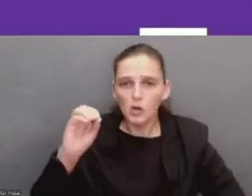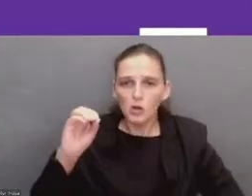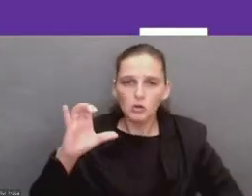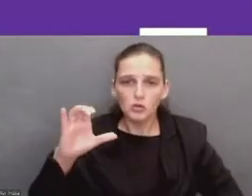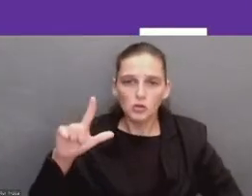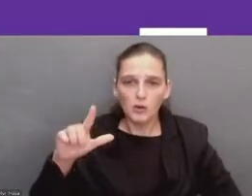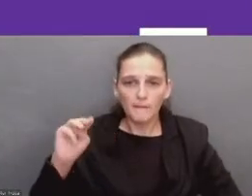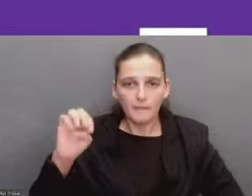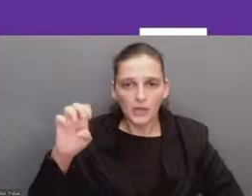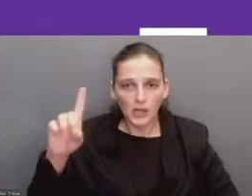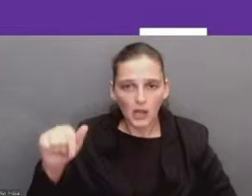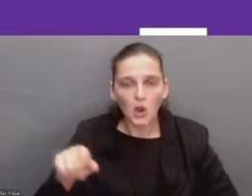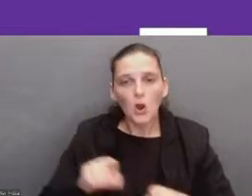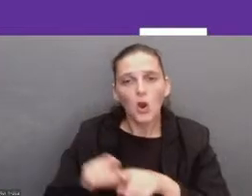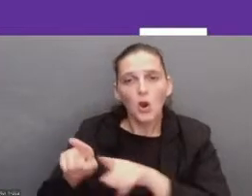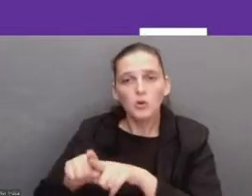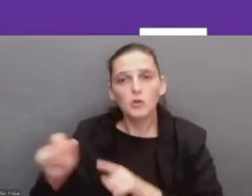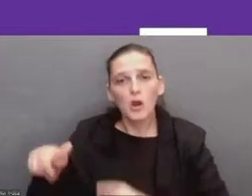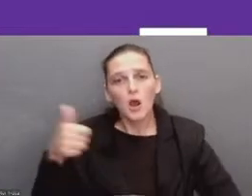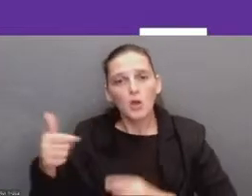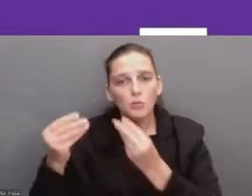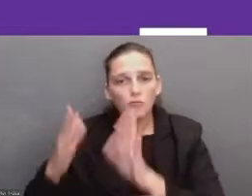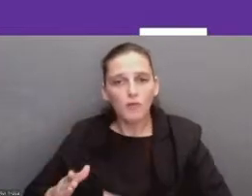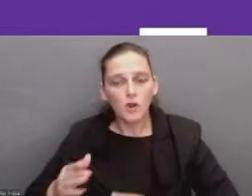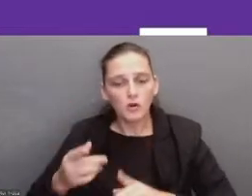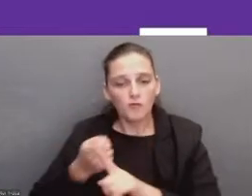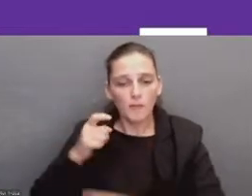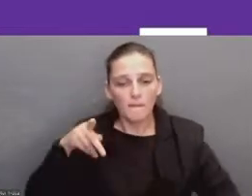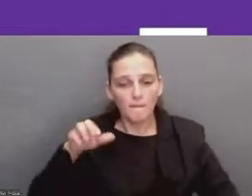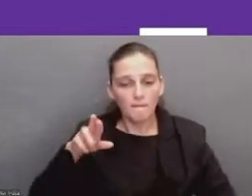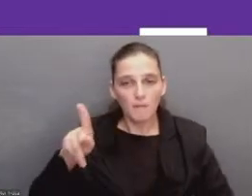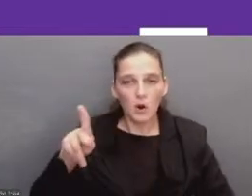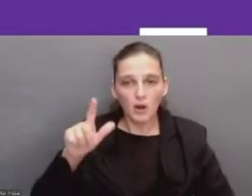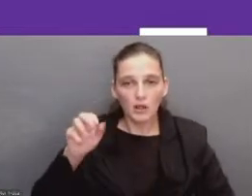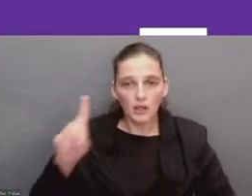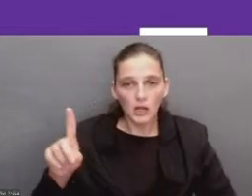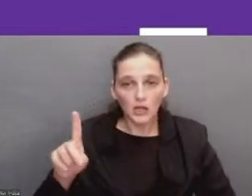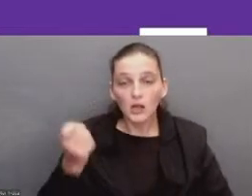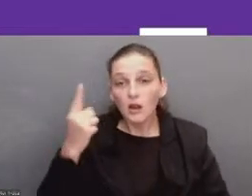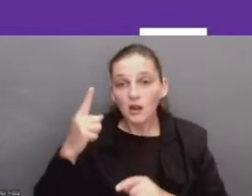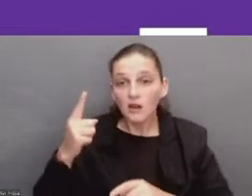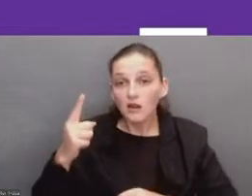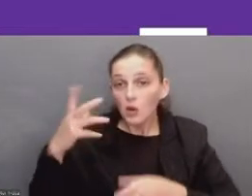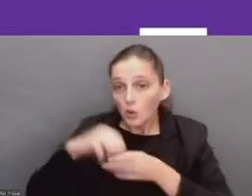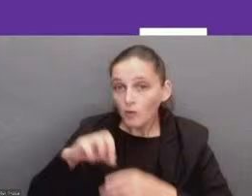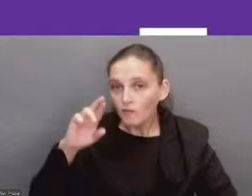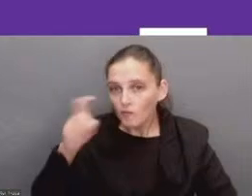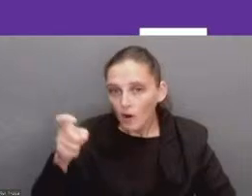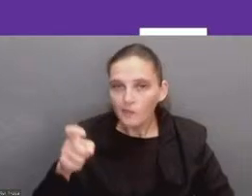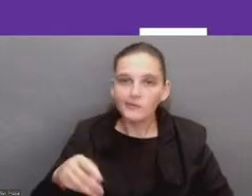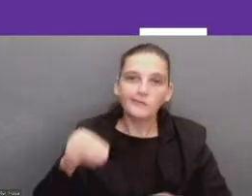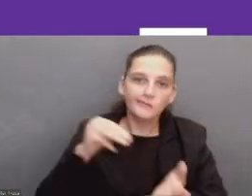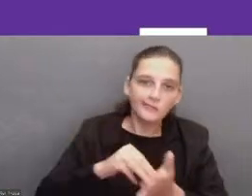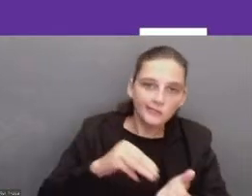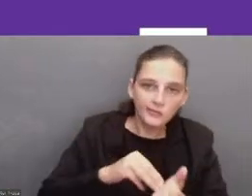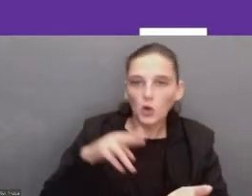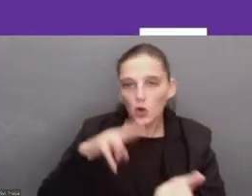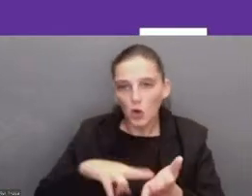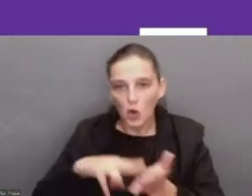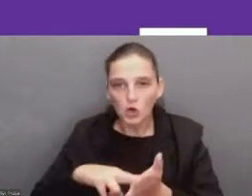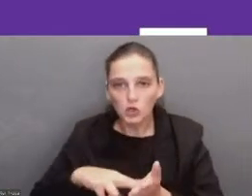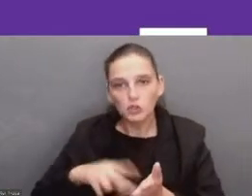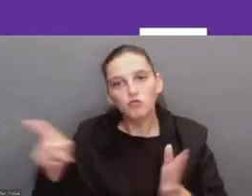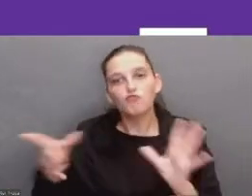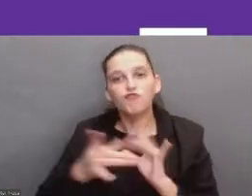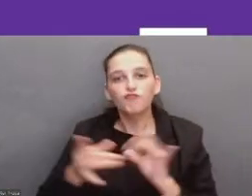interviews with Parkland providers, including pharmacists, physicians, and nurses. The federal government could